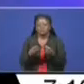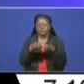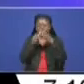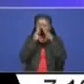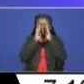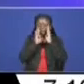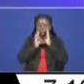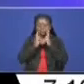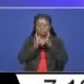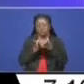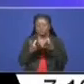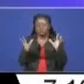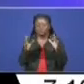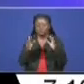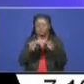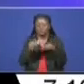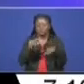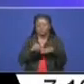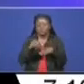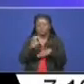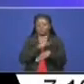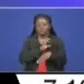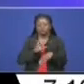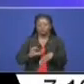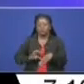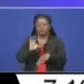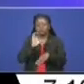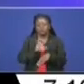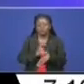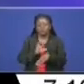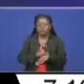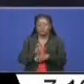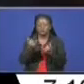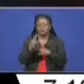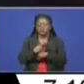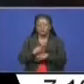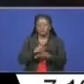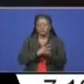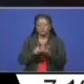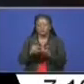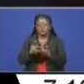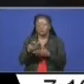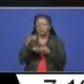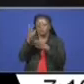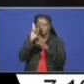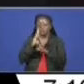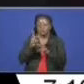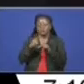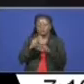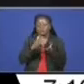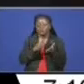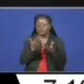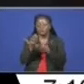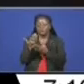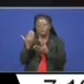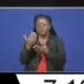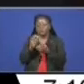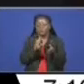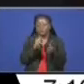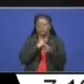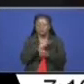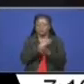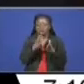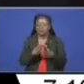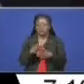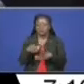at the Christchurch Cathedral today to pay respects to former Senator, the late Dr. Dowswell Coakley. Coakley would have began his service